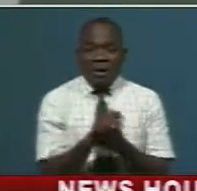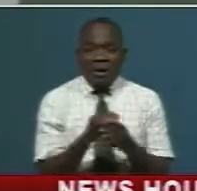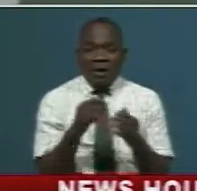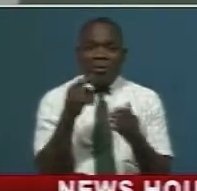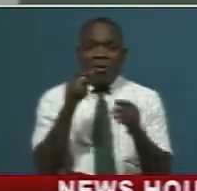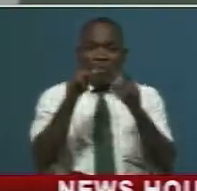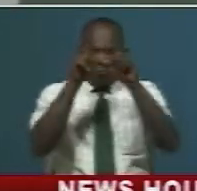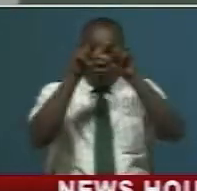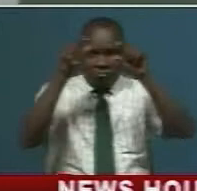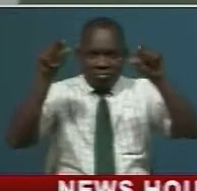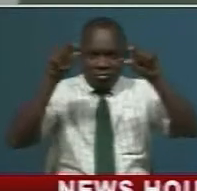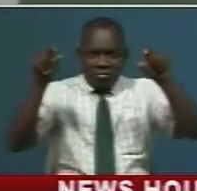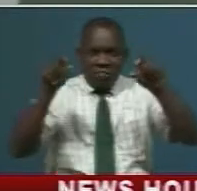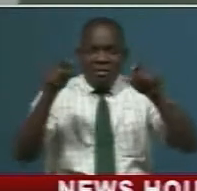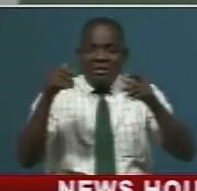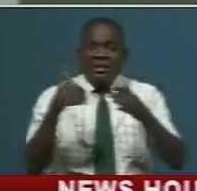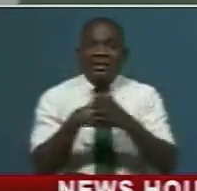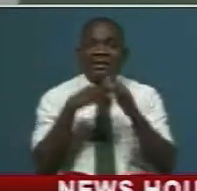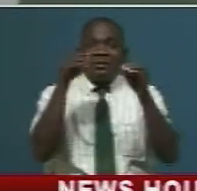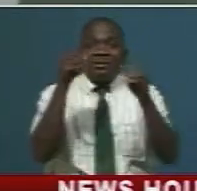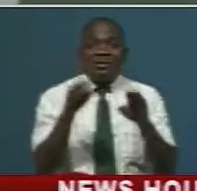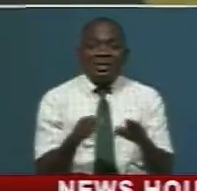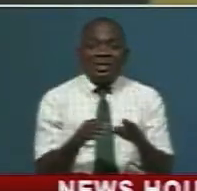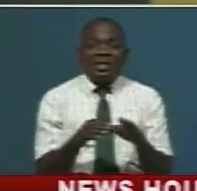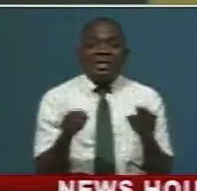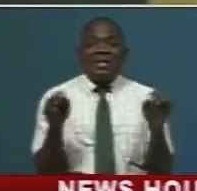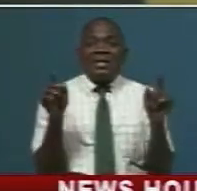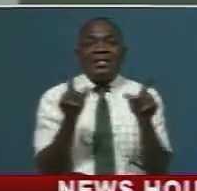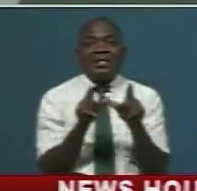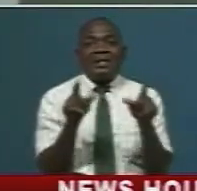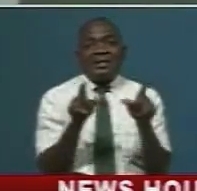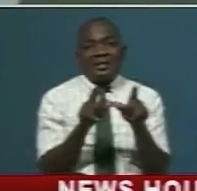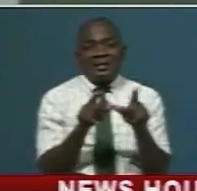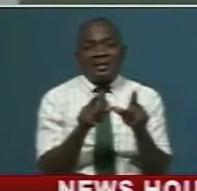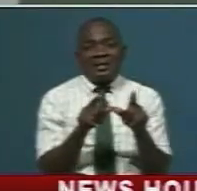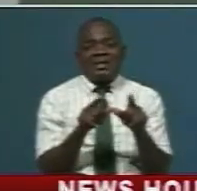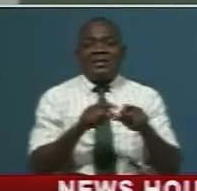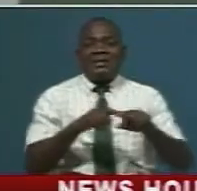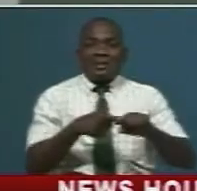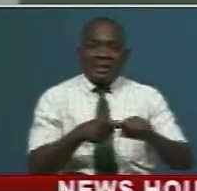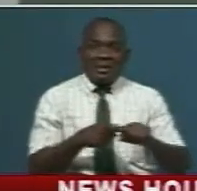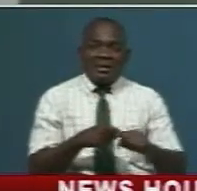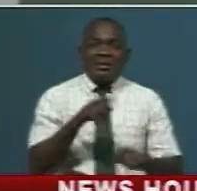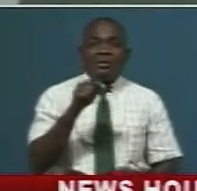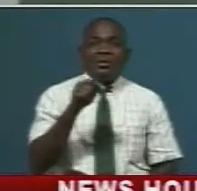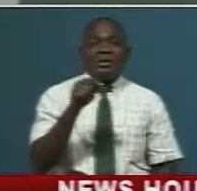with the headline, "New Teacher Licensing Starts from